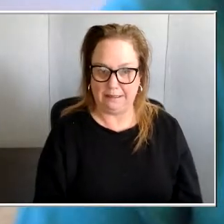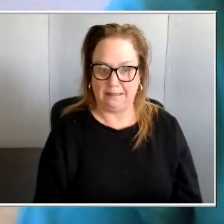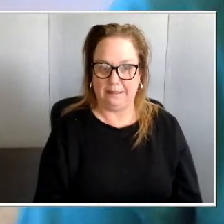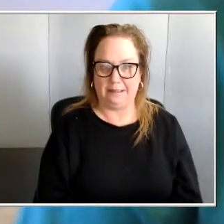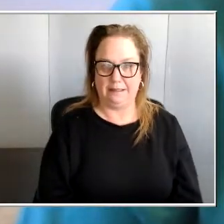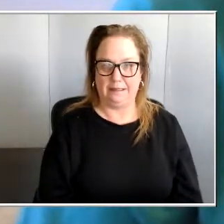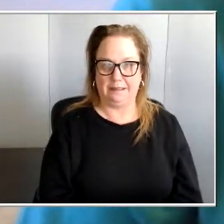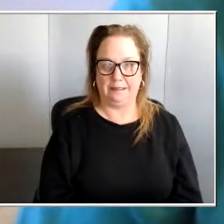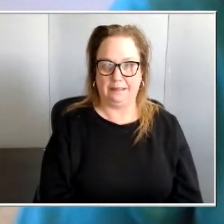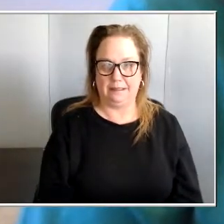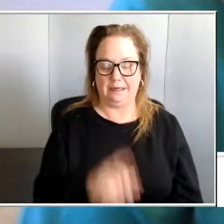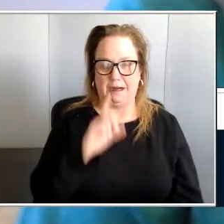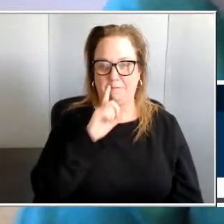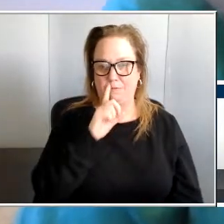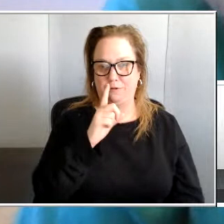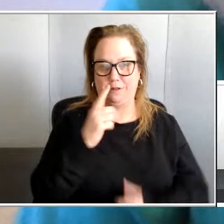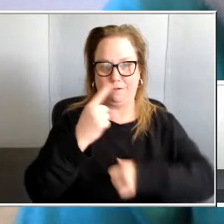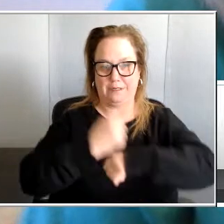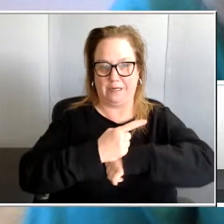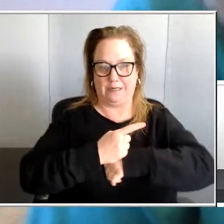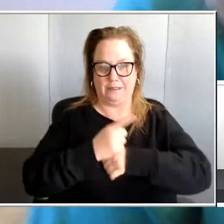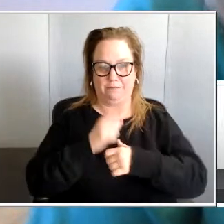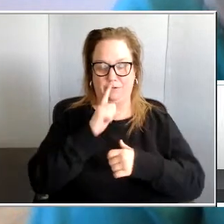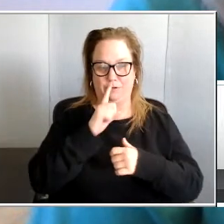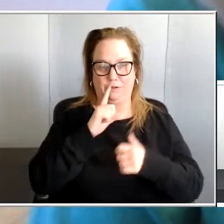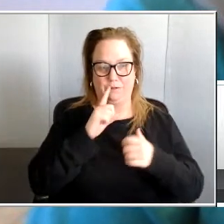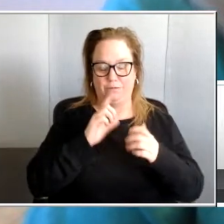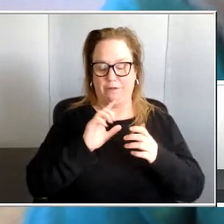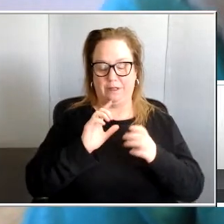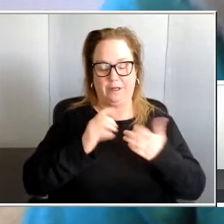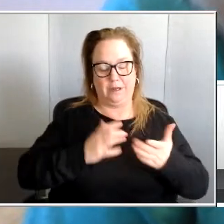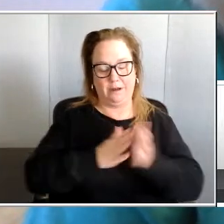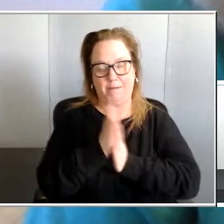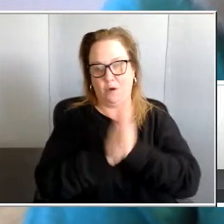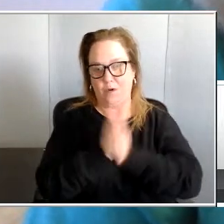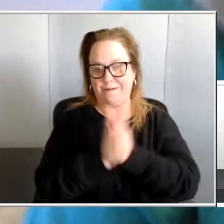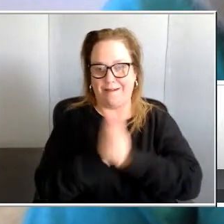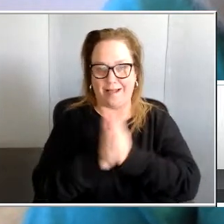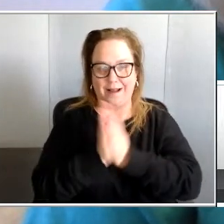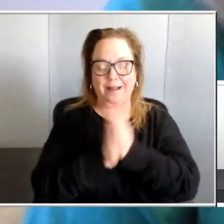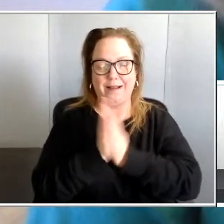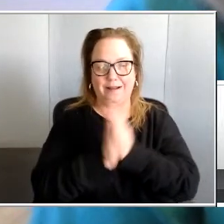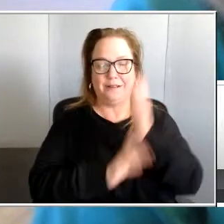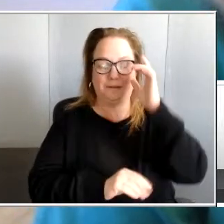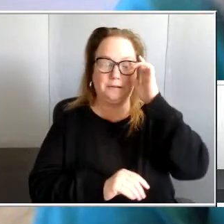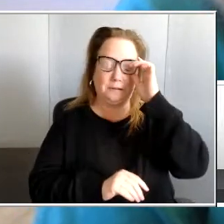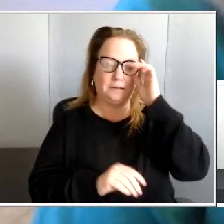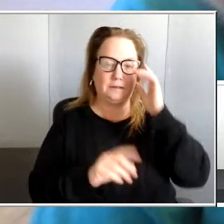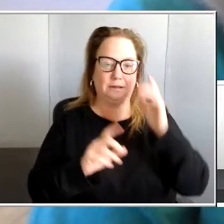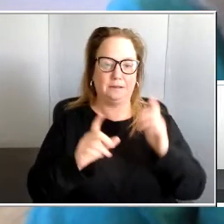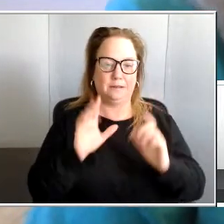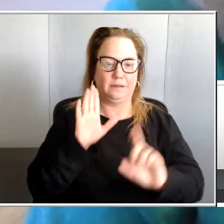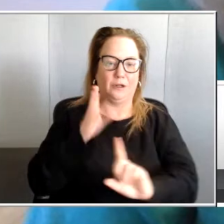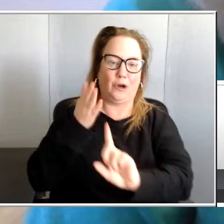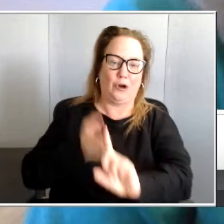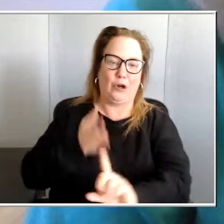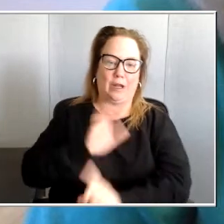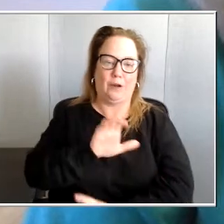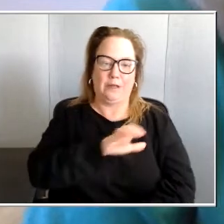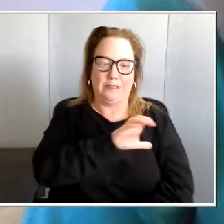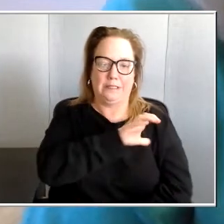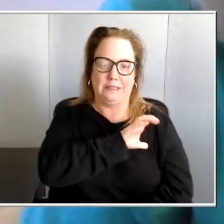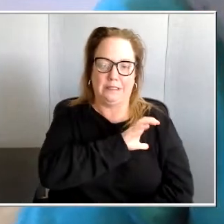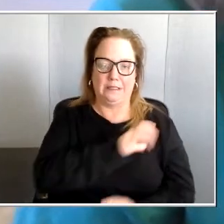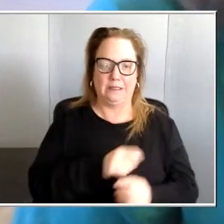I mean, I'm sure there were days, but she was really driven. That's kind of one of her characteristics.